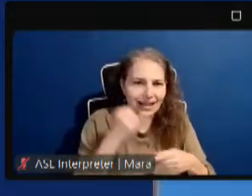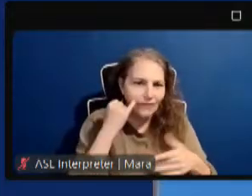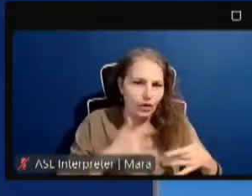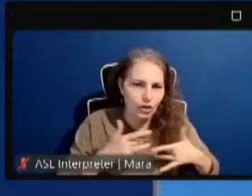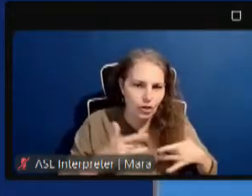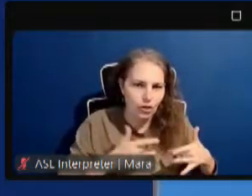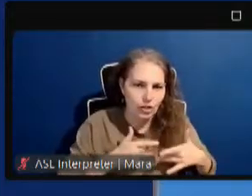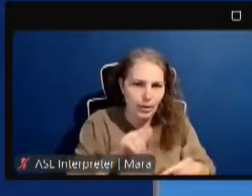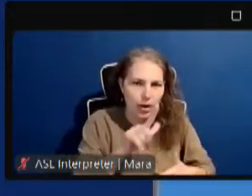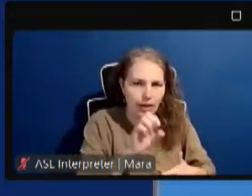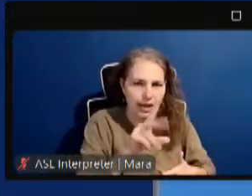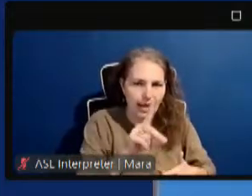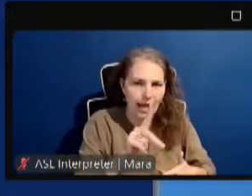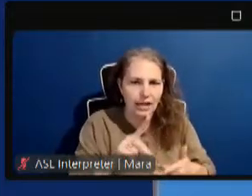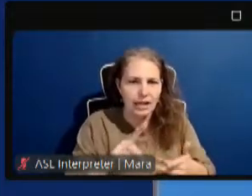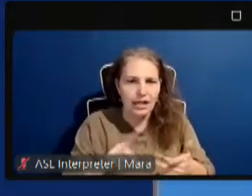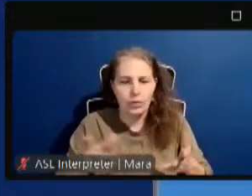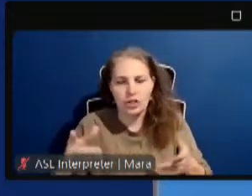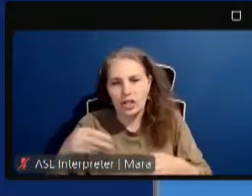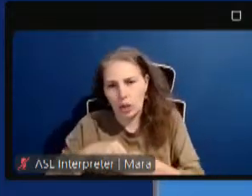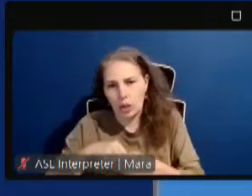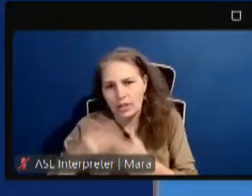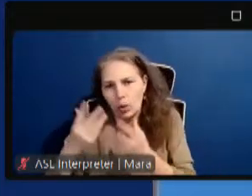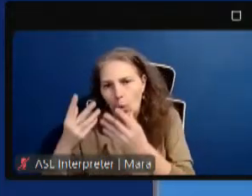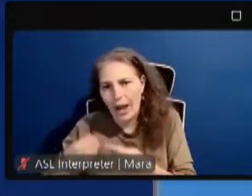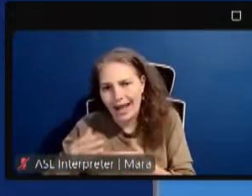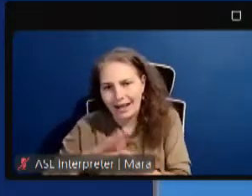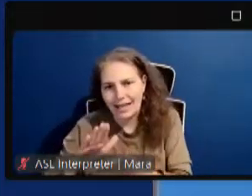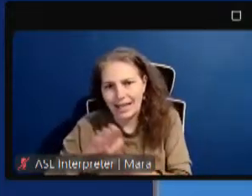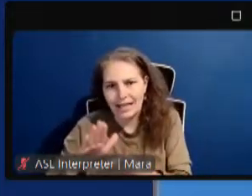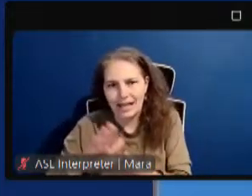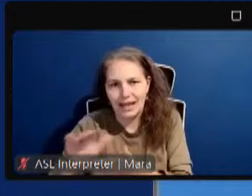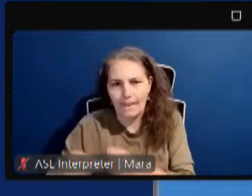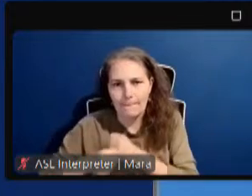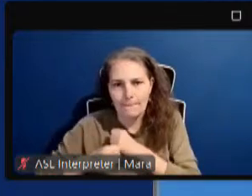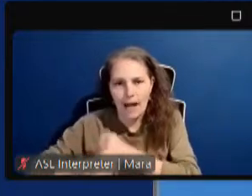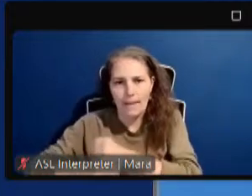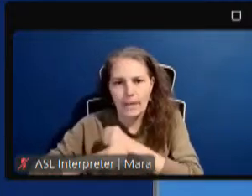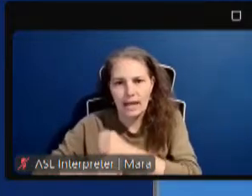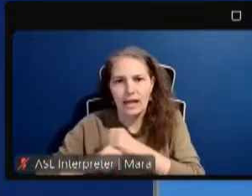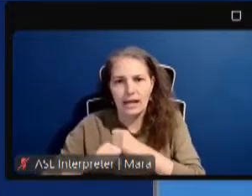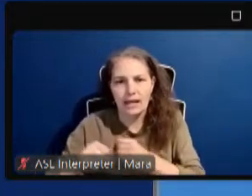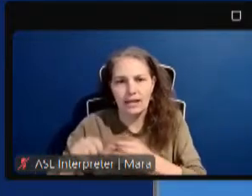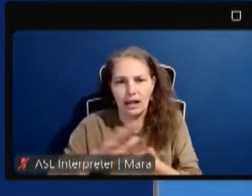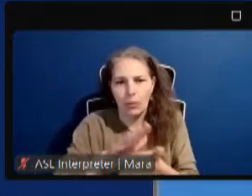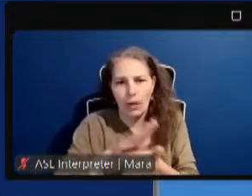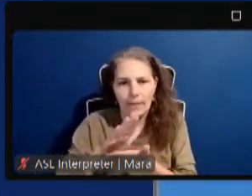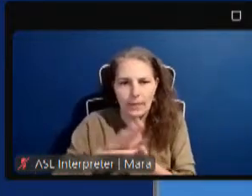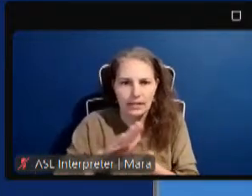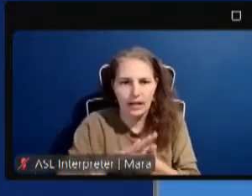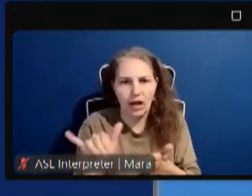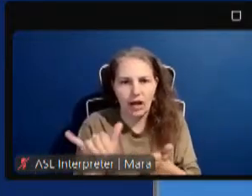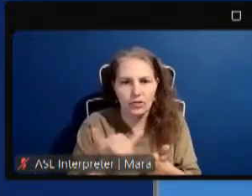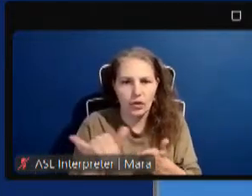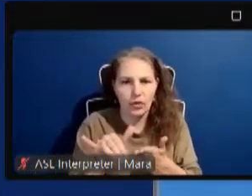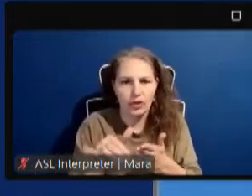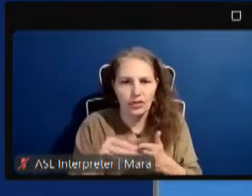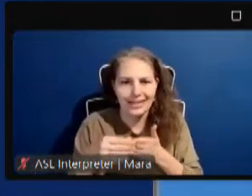So mopping and wiping things down. We also have a lot of guidance out there related to how to